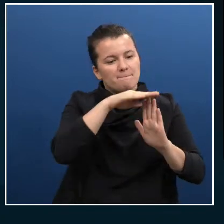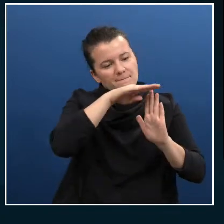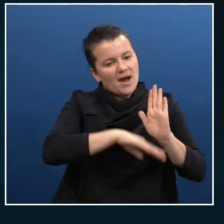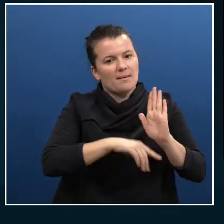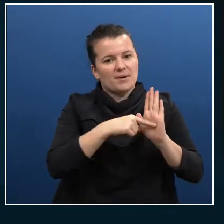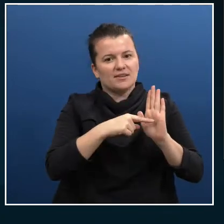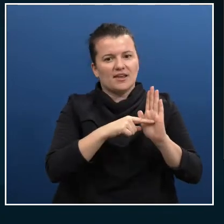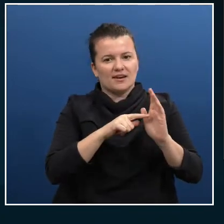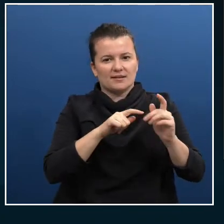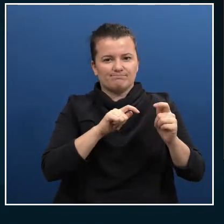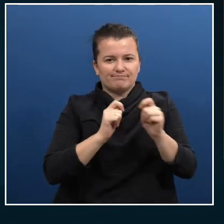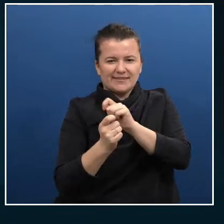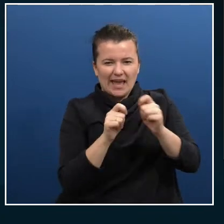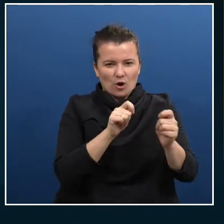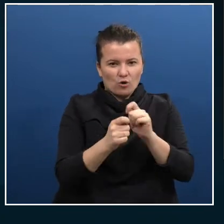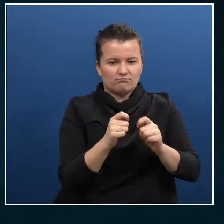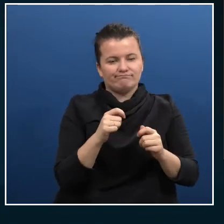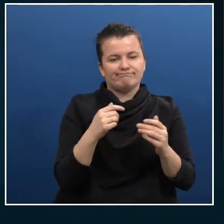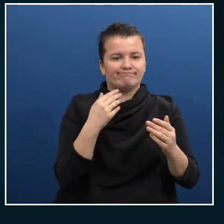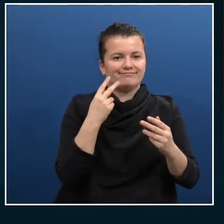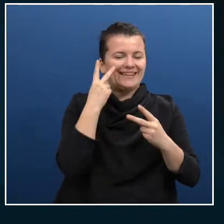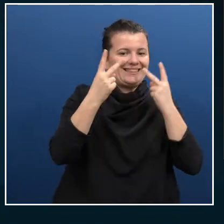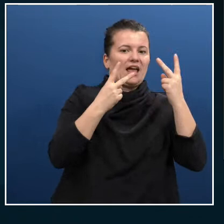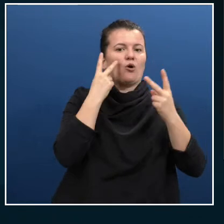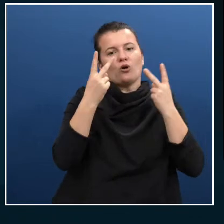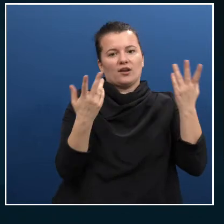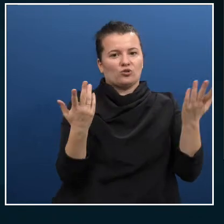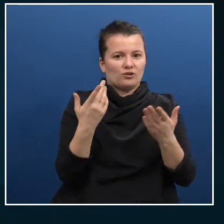to, as you can see, have an even